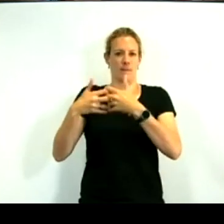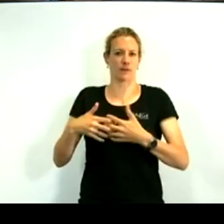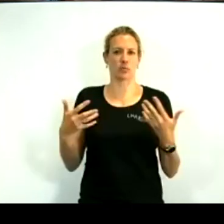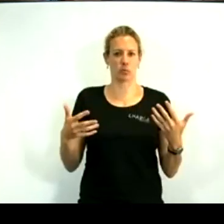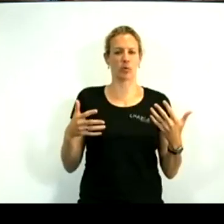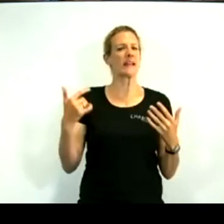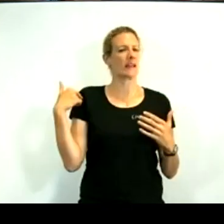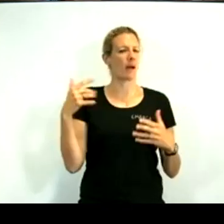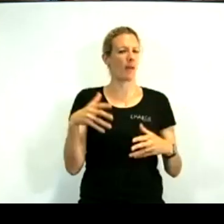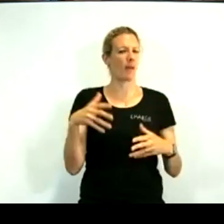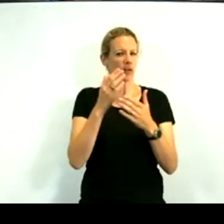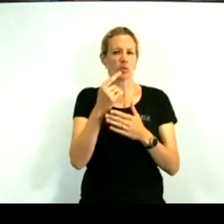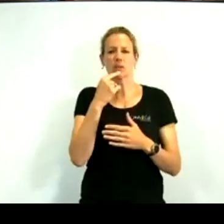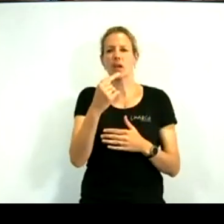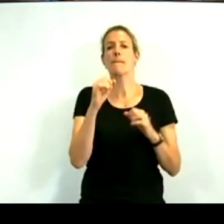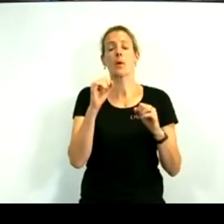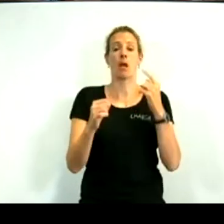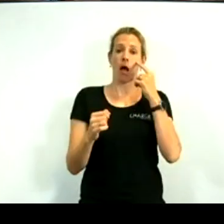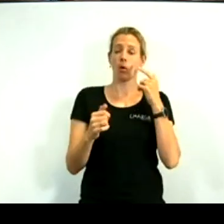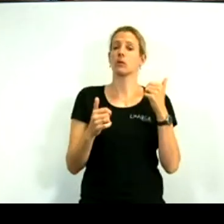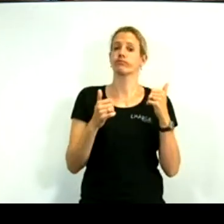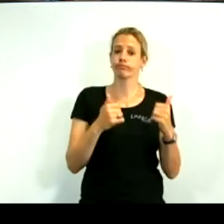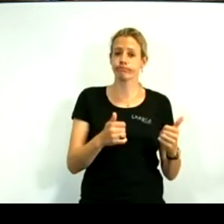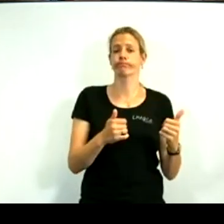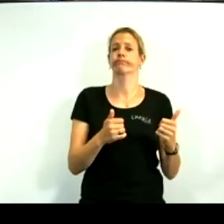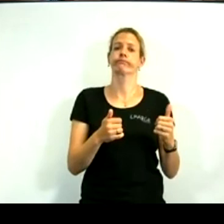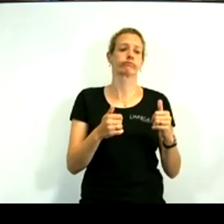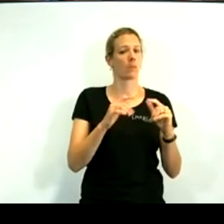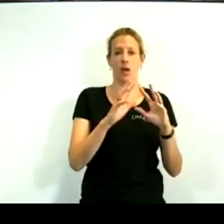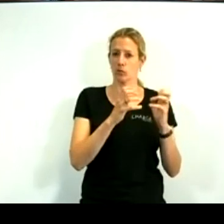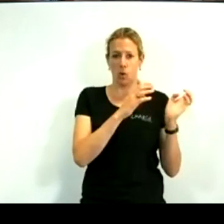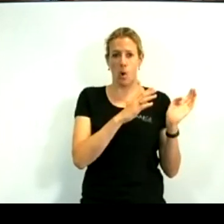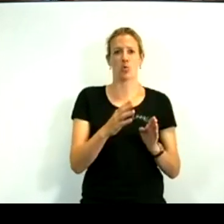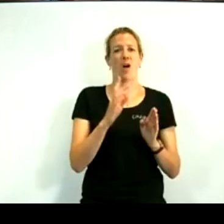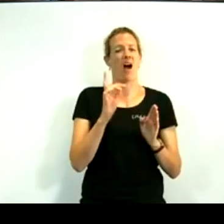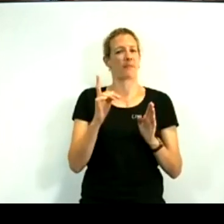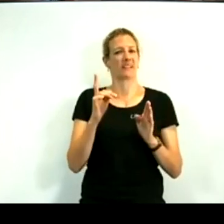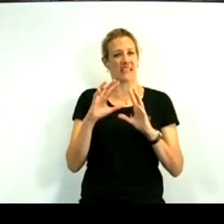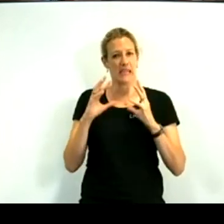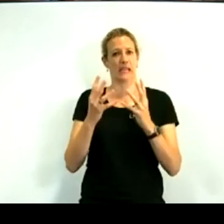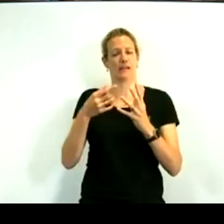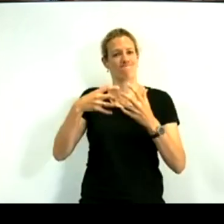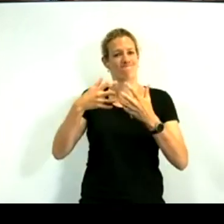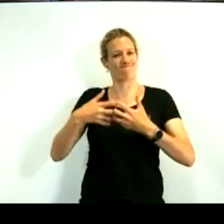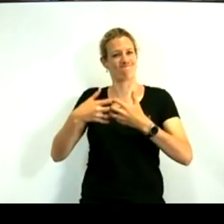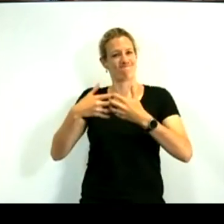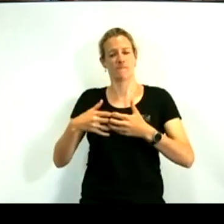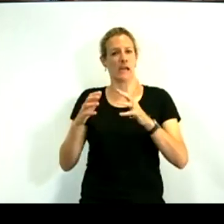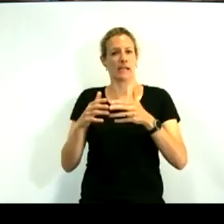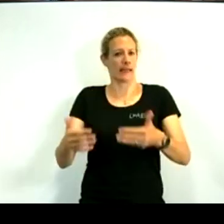And it's possible for children to have this kind of processing difficulty, but it's very hard